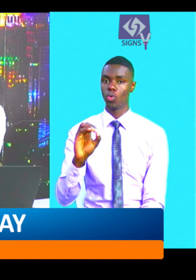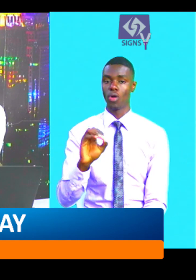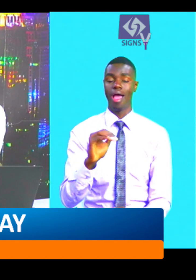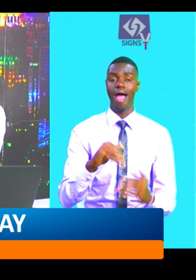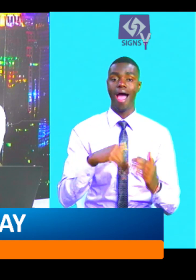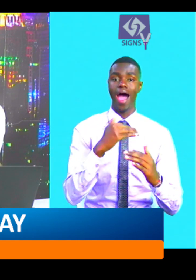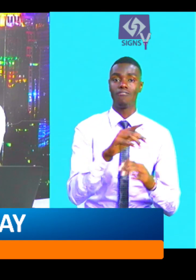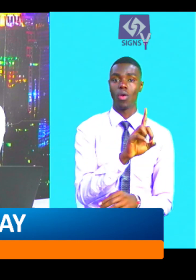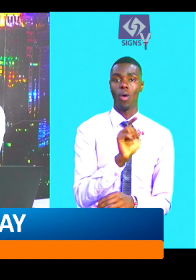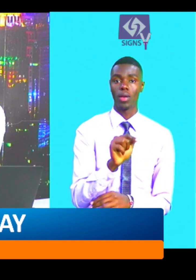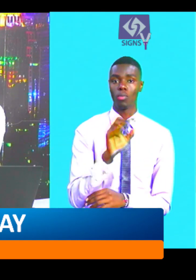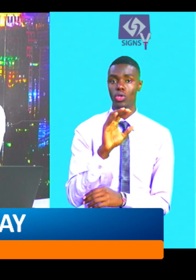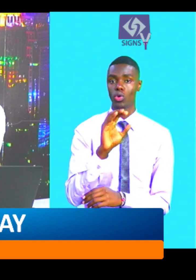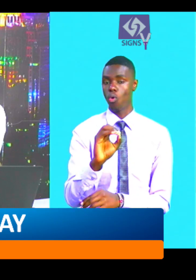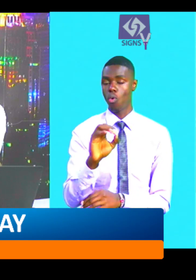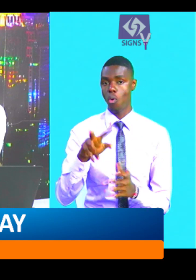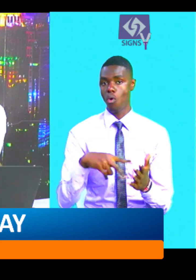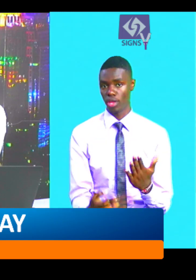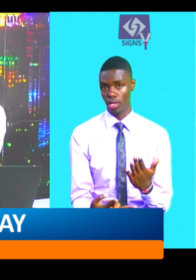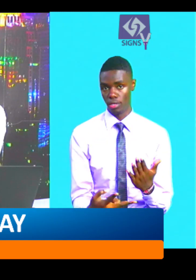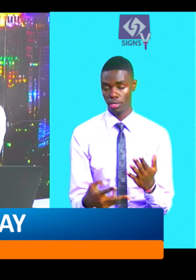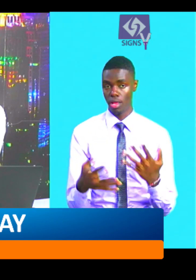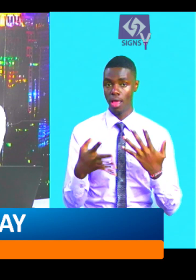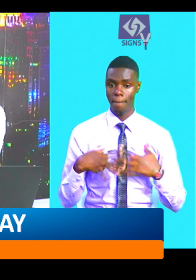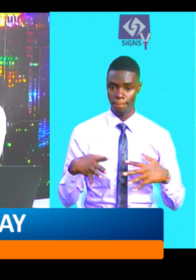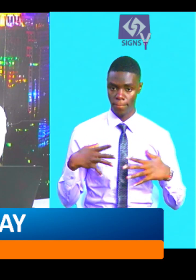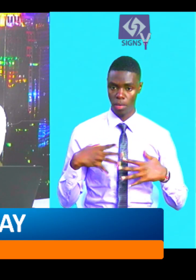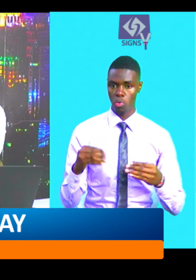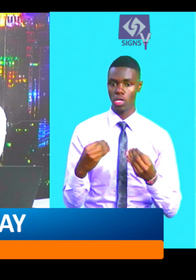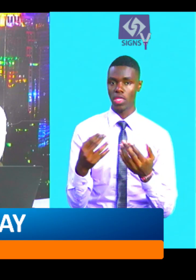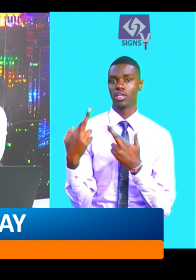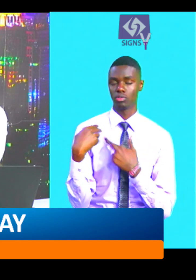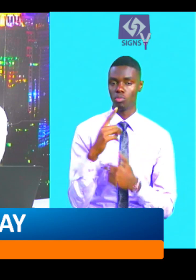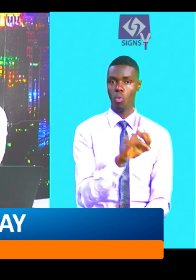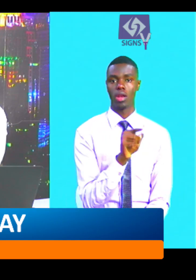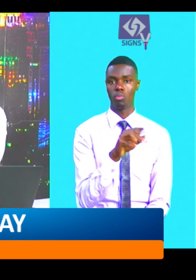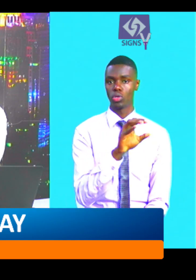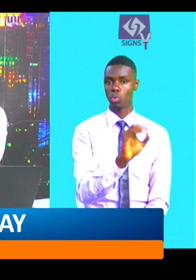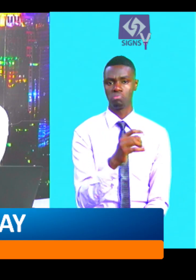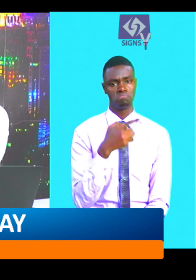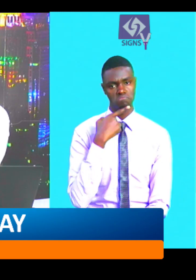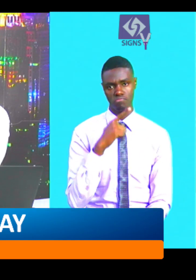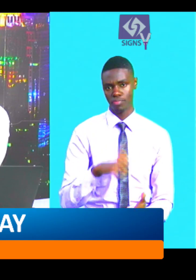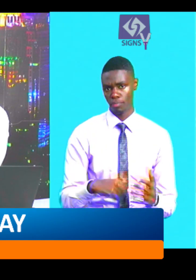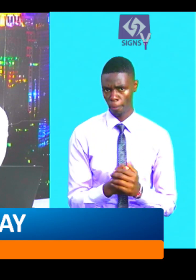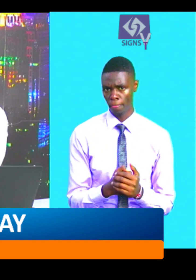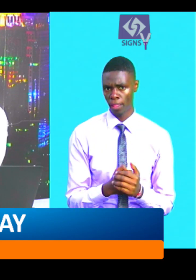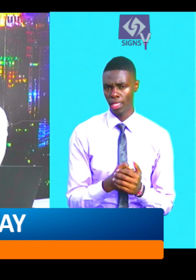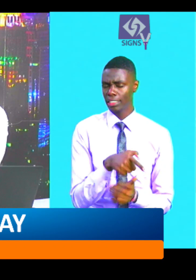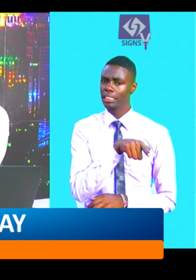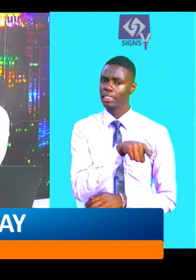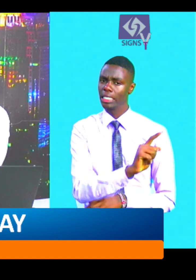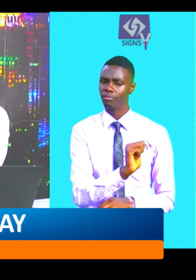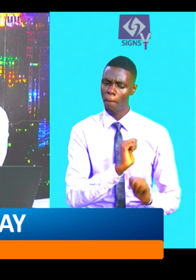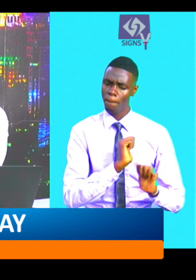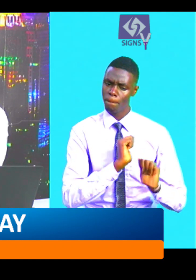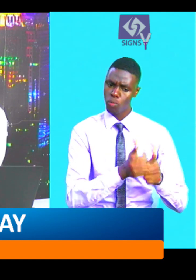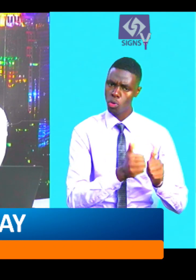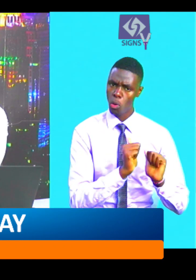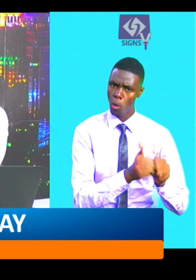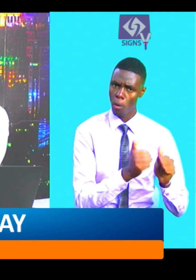bilateral talks or the bipartisan talks. This one is being called 2.0 after 1.0 failed.